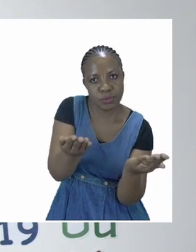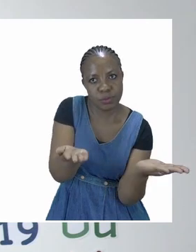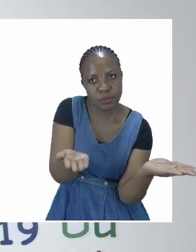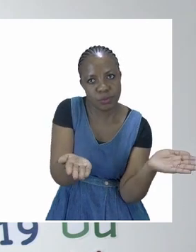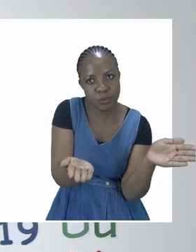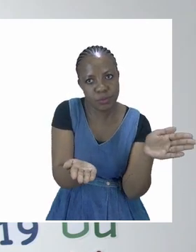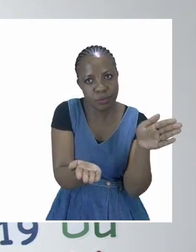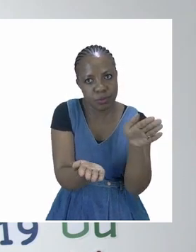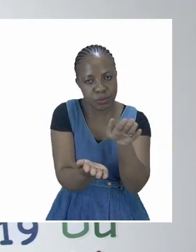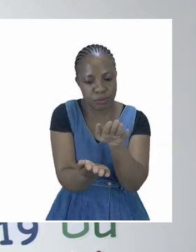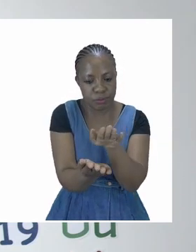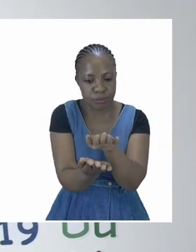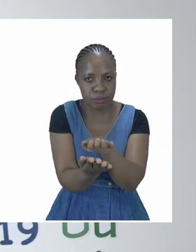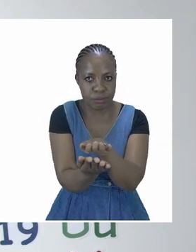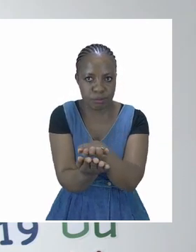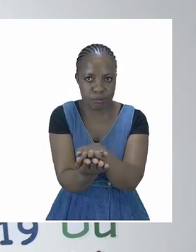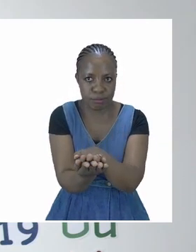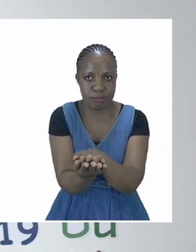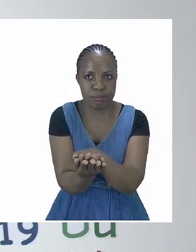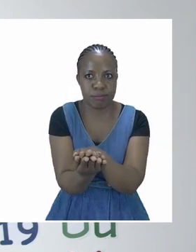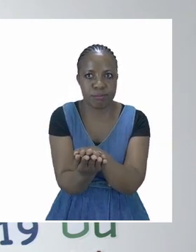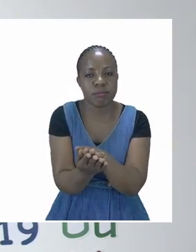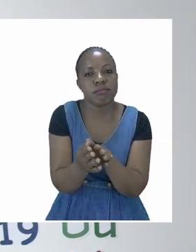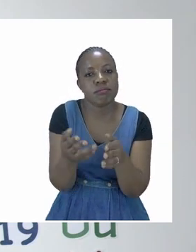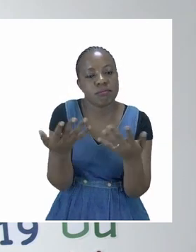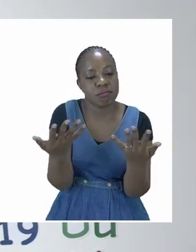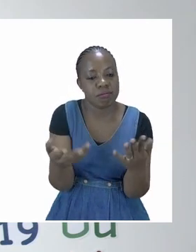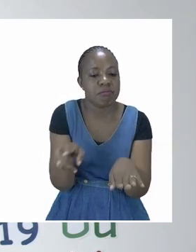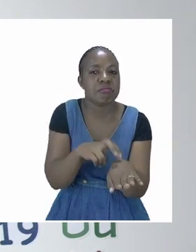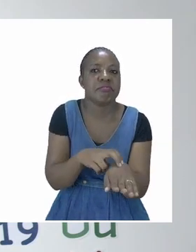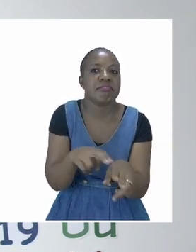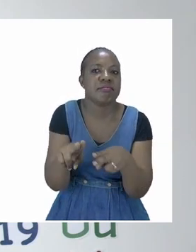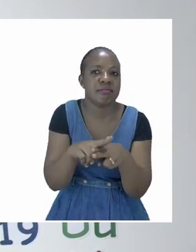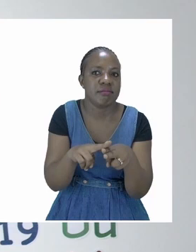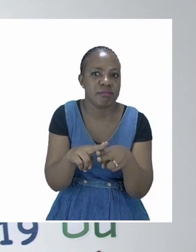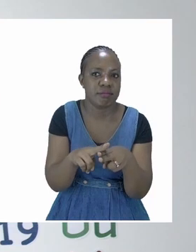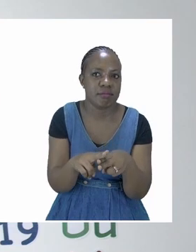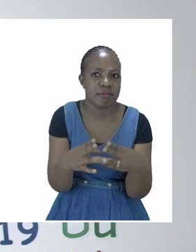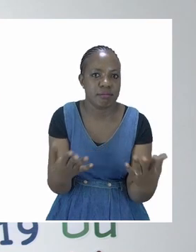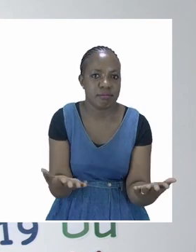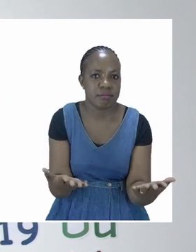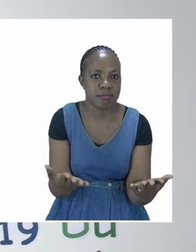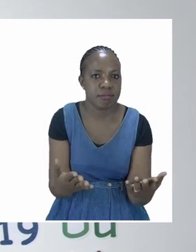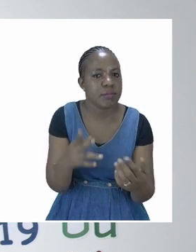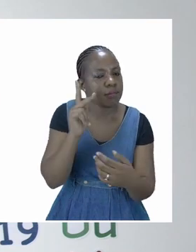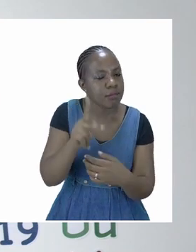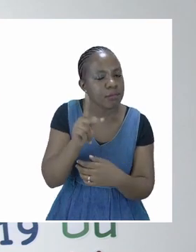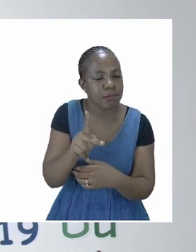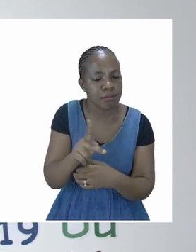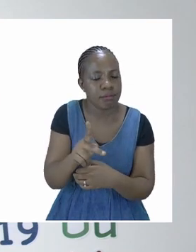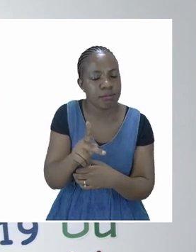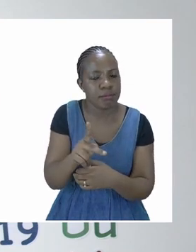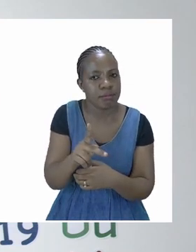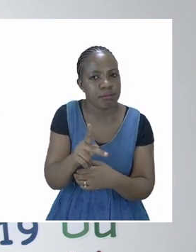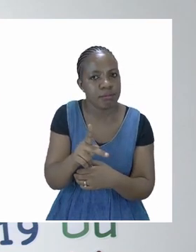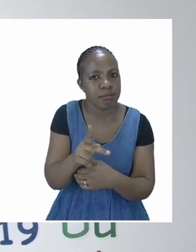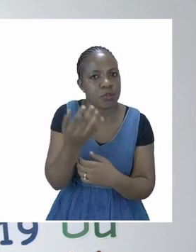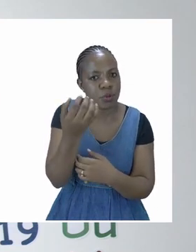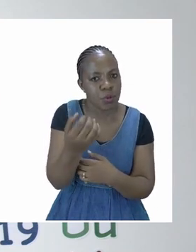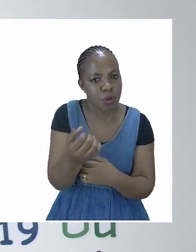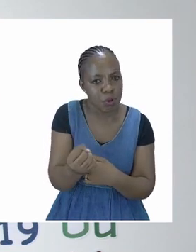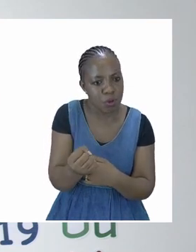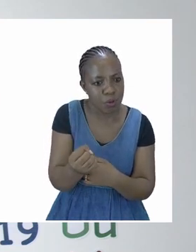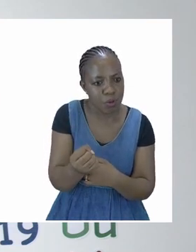it for ready to use. But there is more. We are also available on